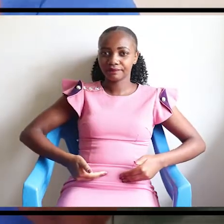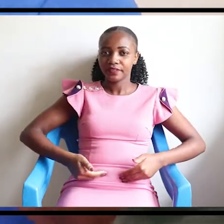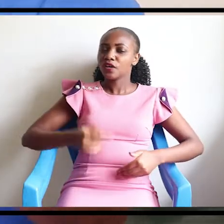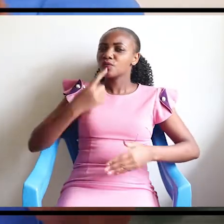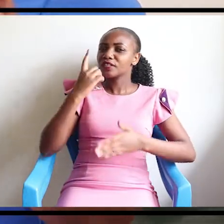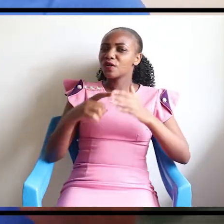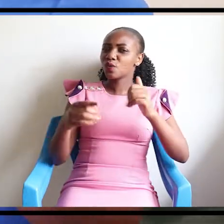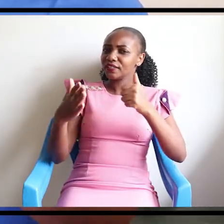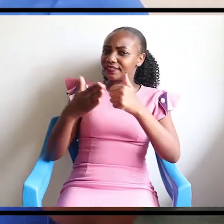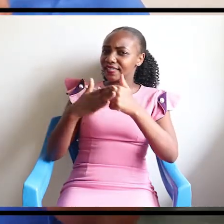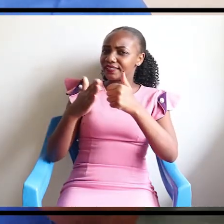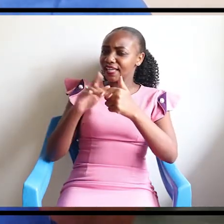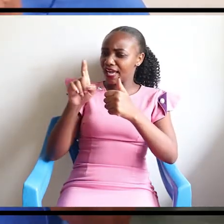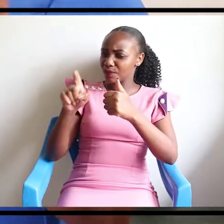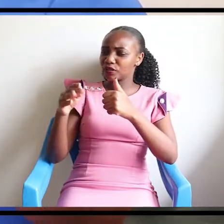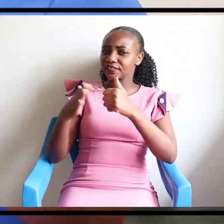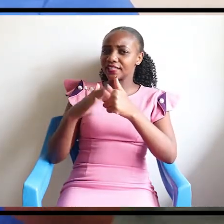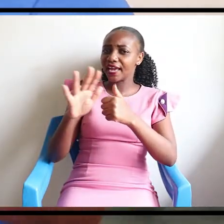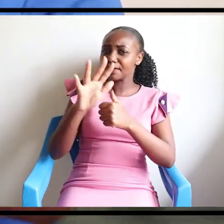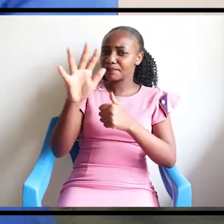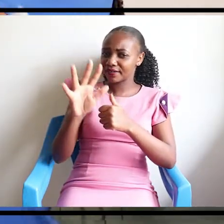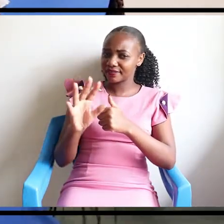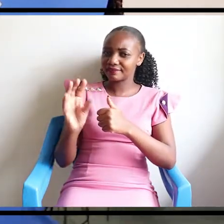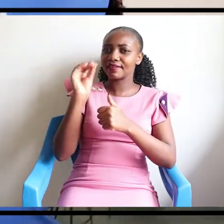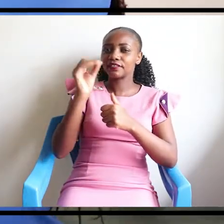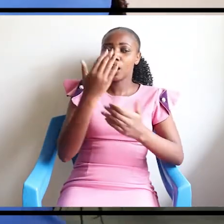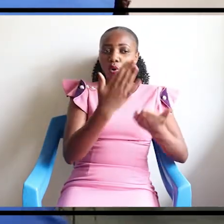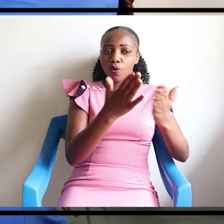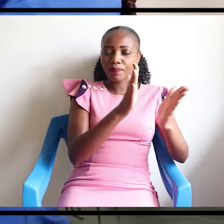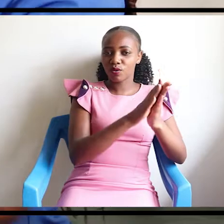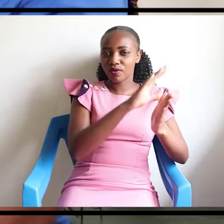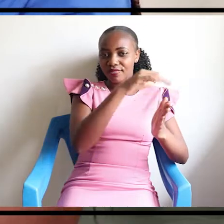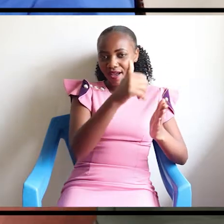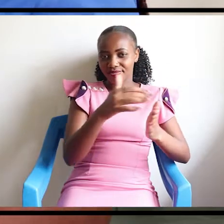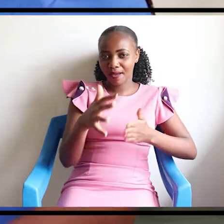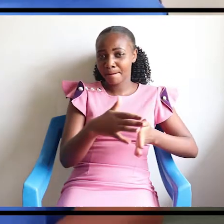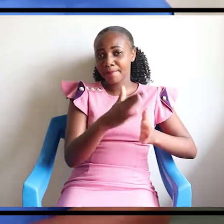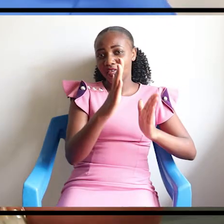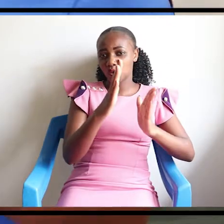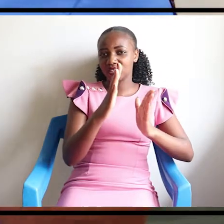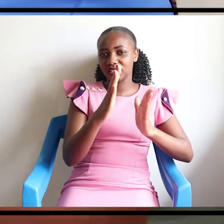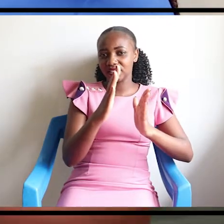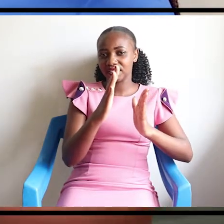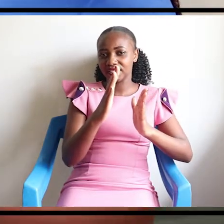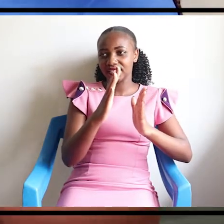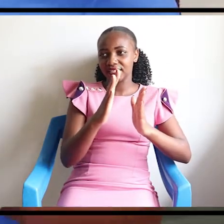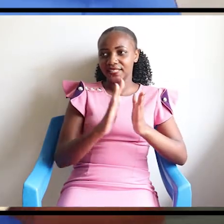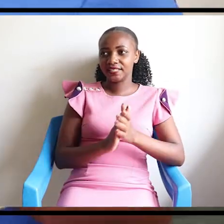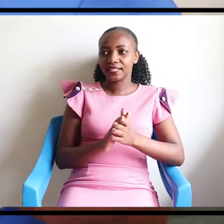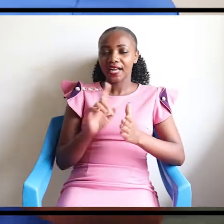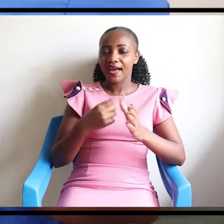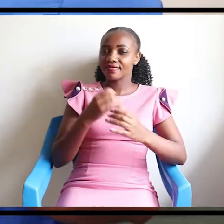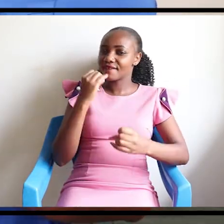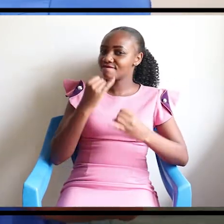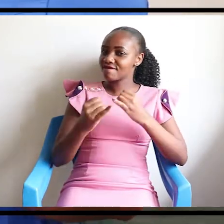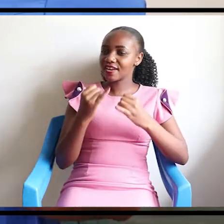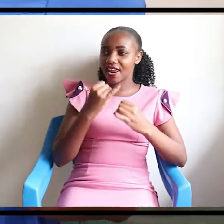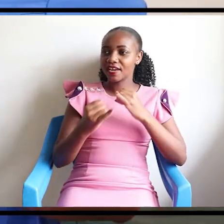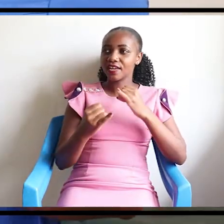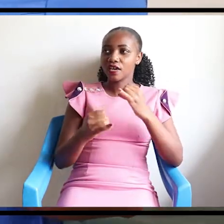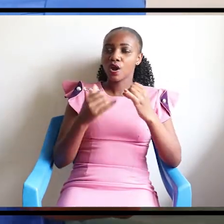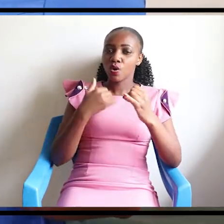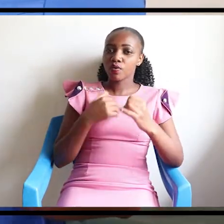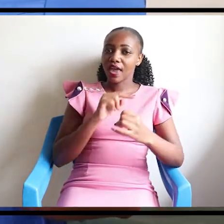call it 99.9% accurate compared to these all other methods. And then now finally, we have